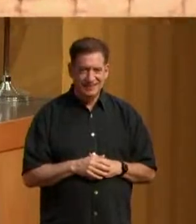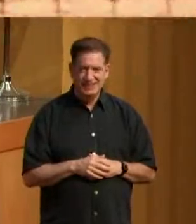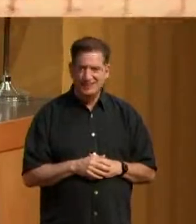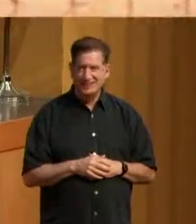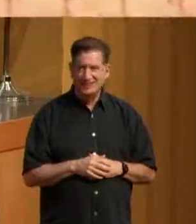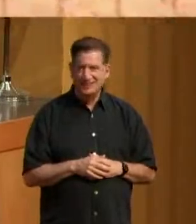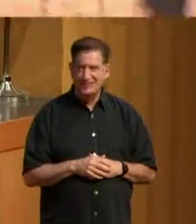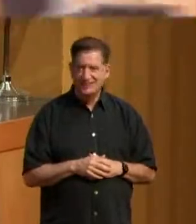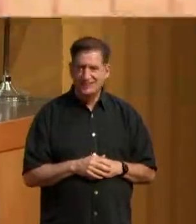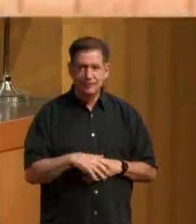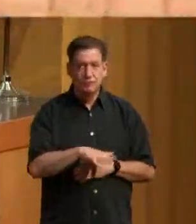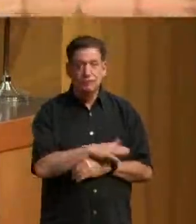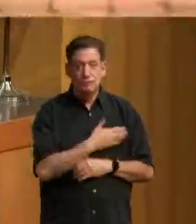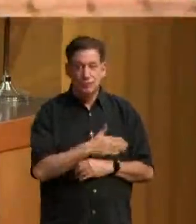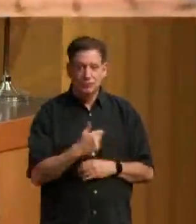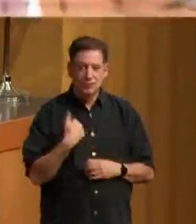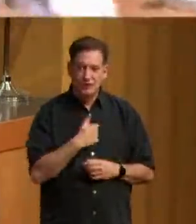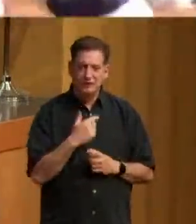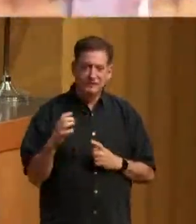friends,